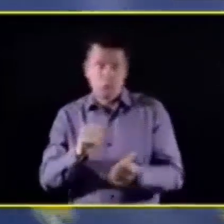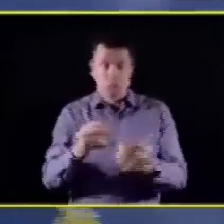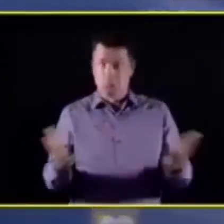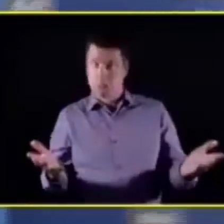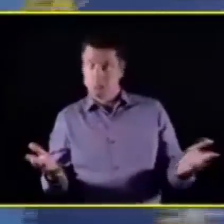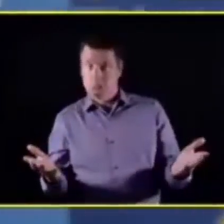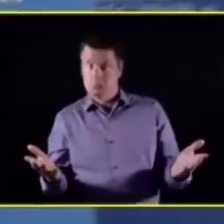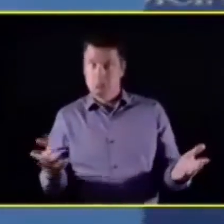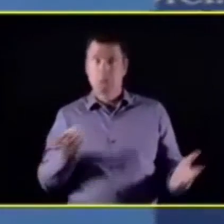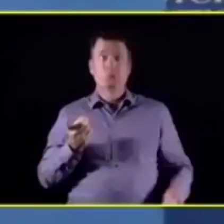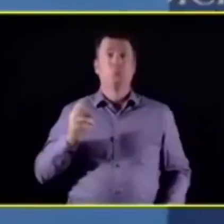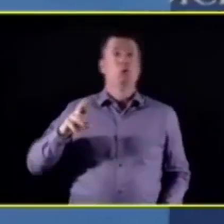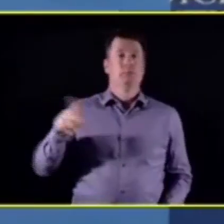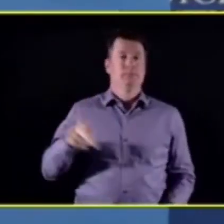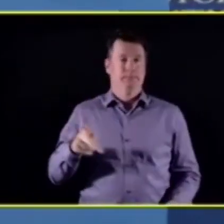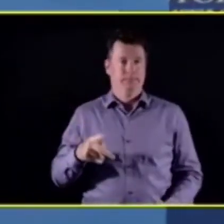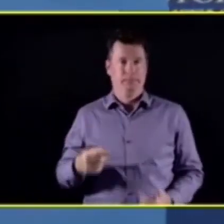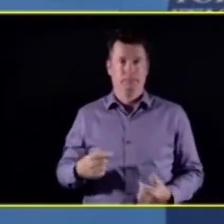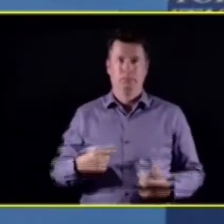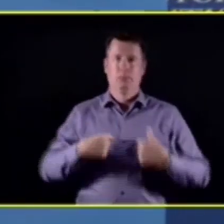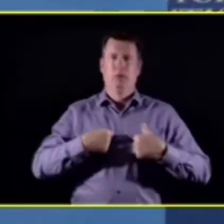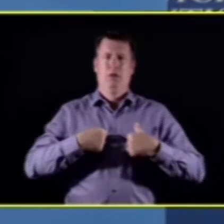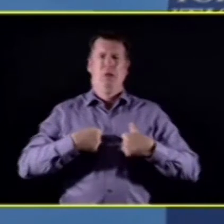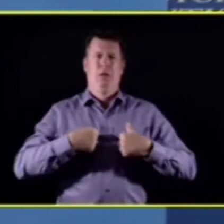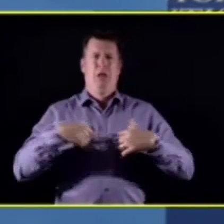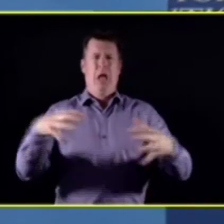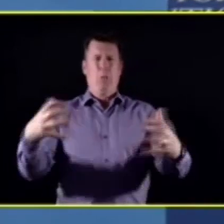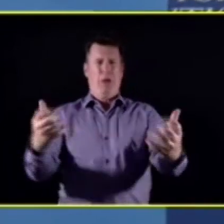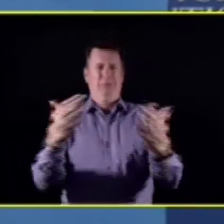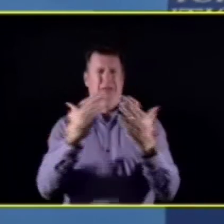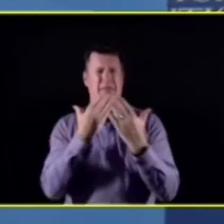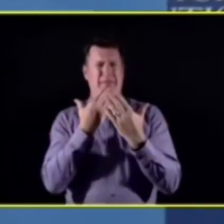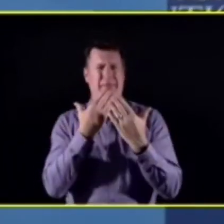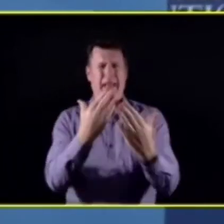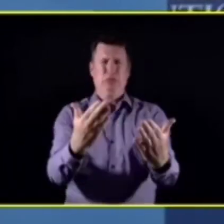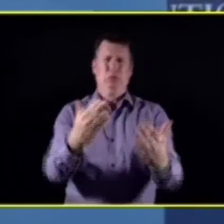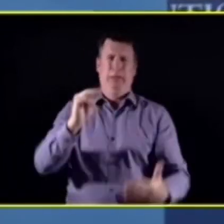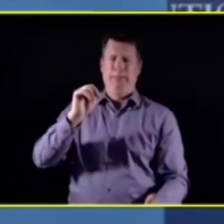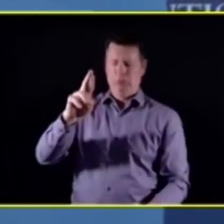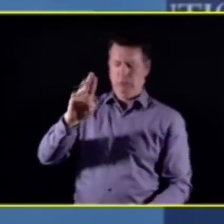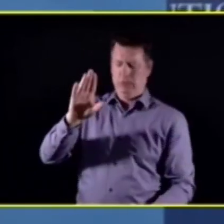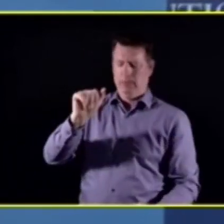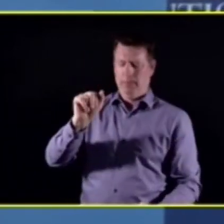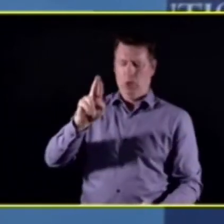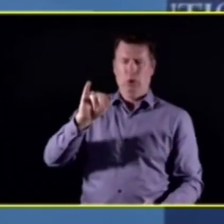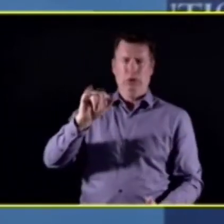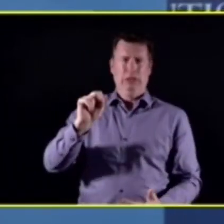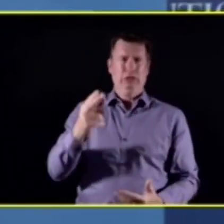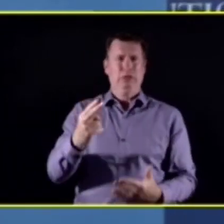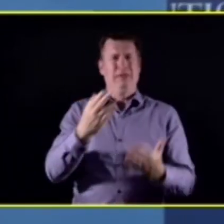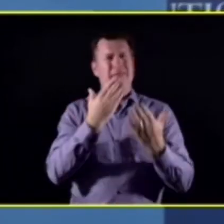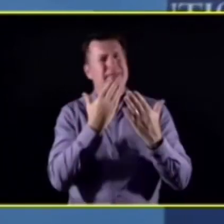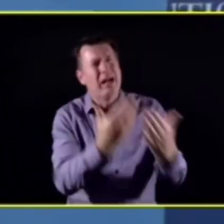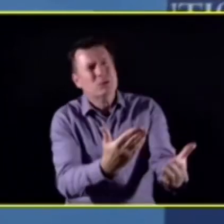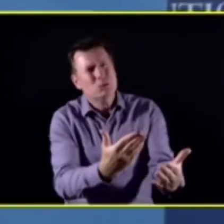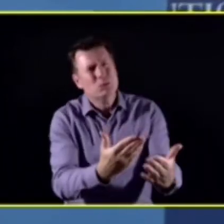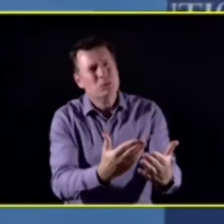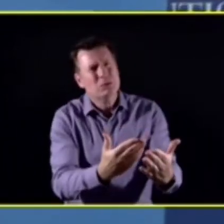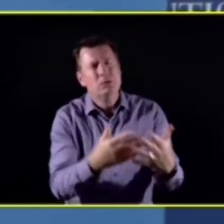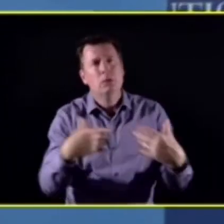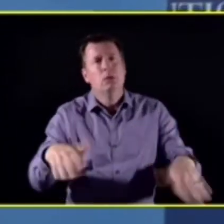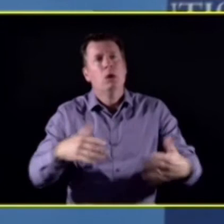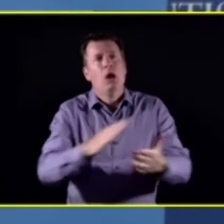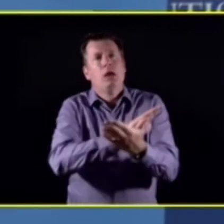for his kind words. And I think that one of the things that the clinical